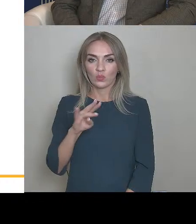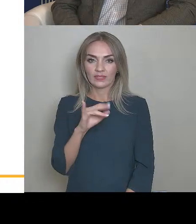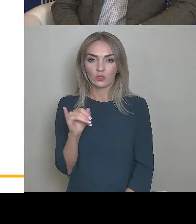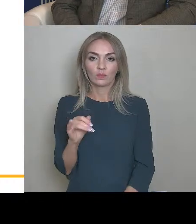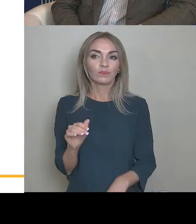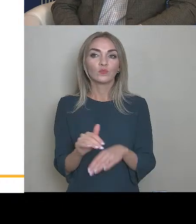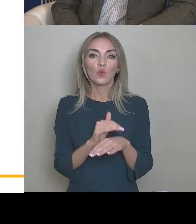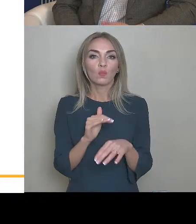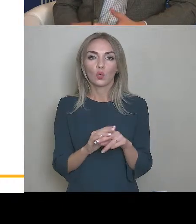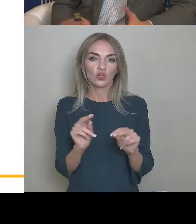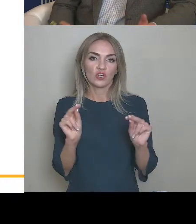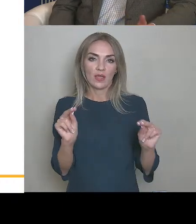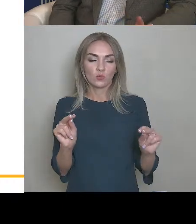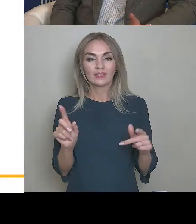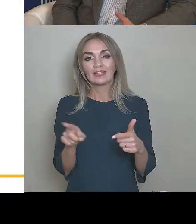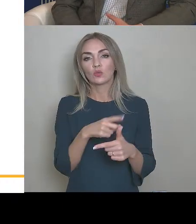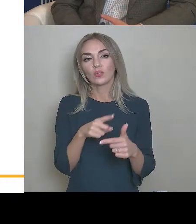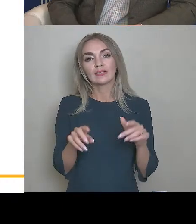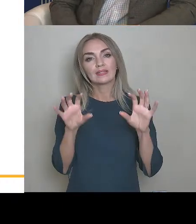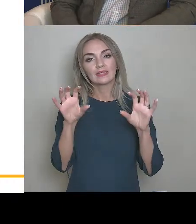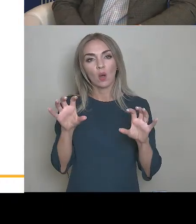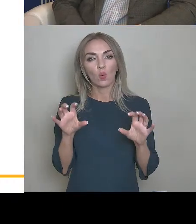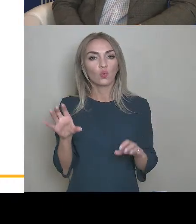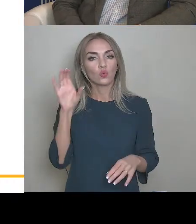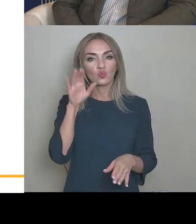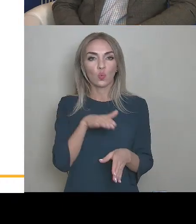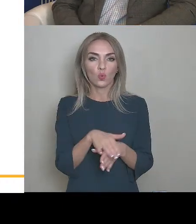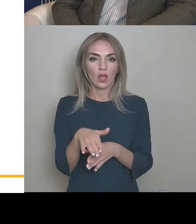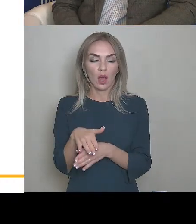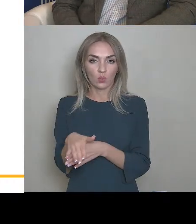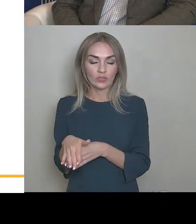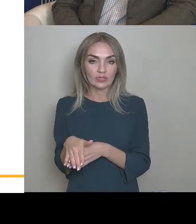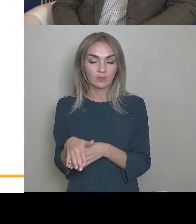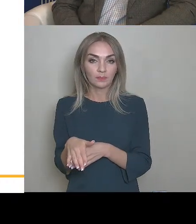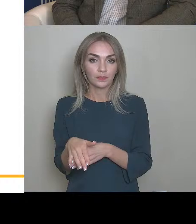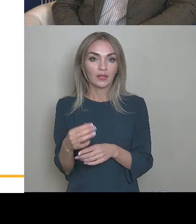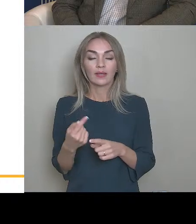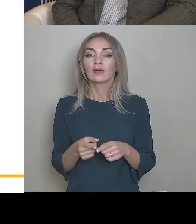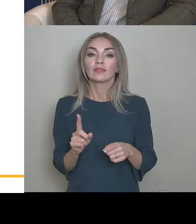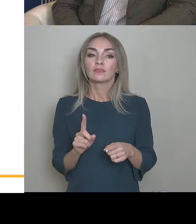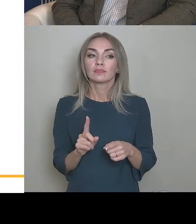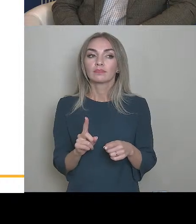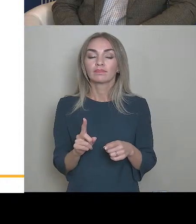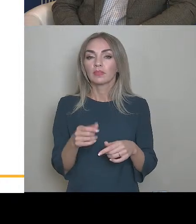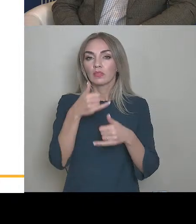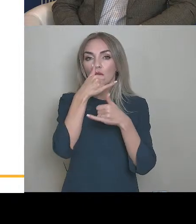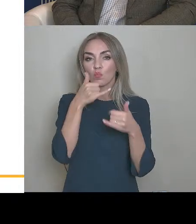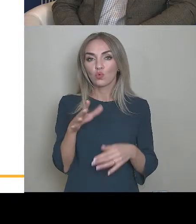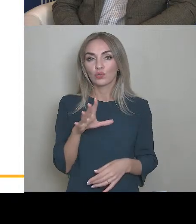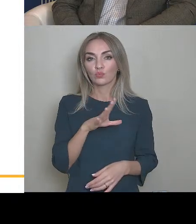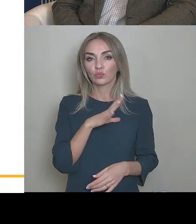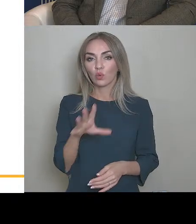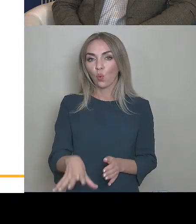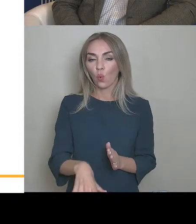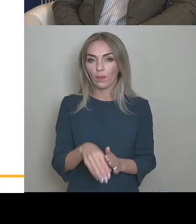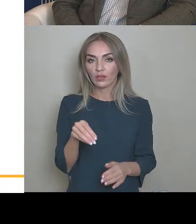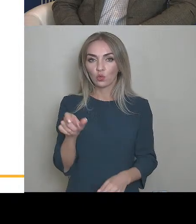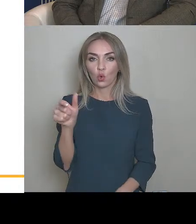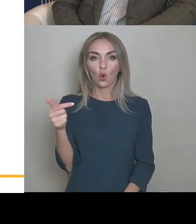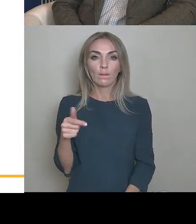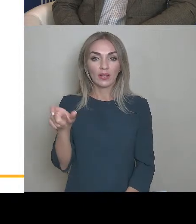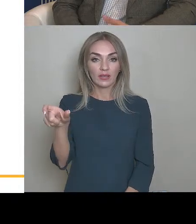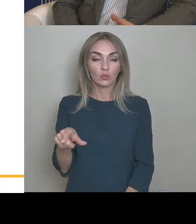have a specific document testifying that. Another thing is the law abidance criteria. So that means